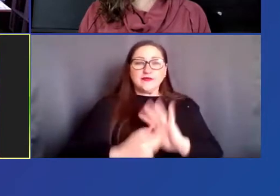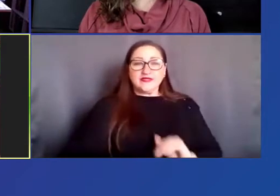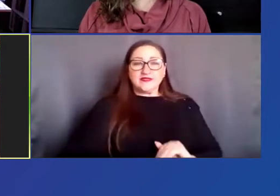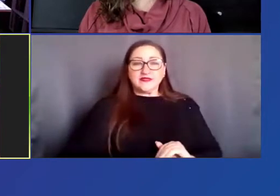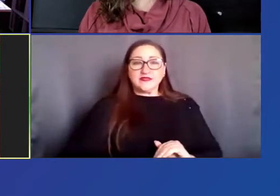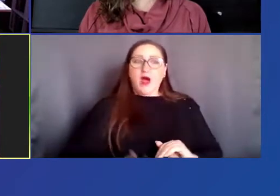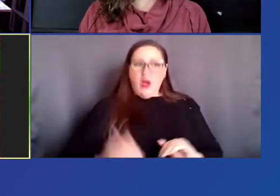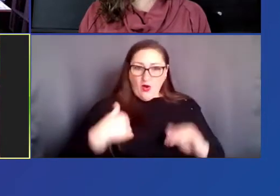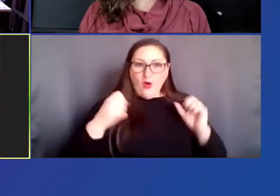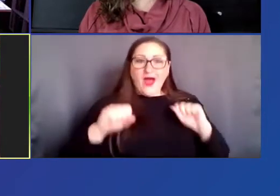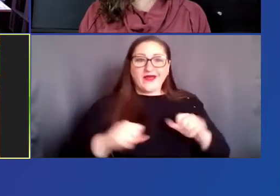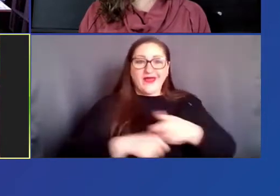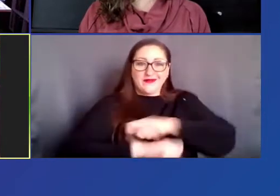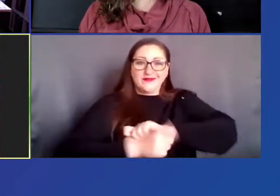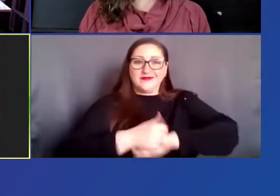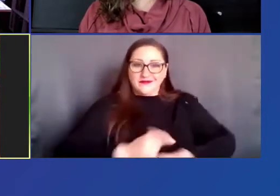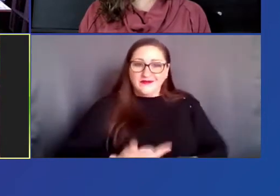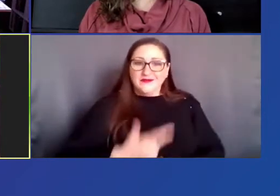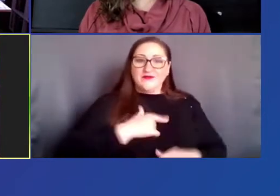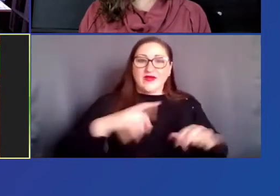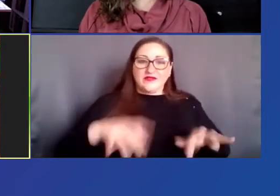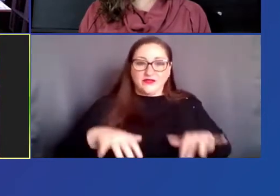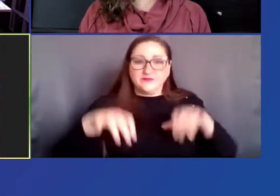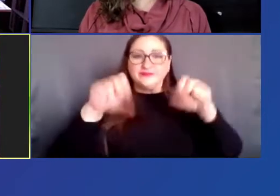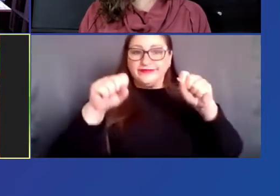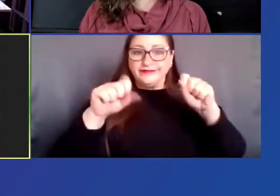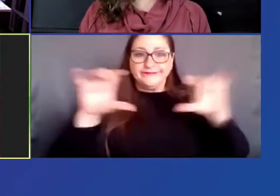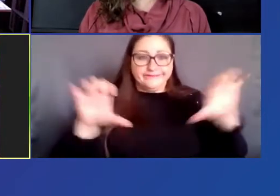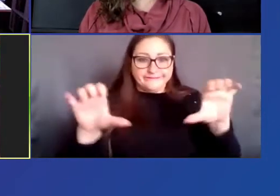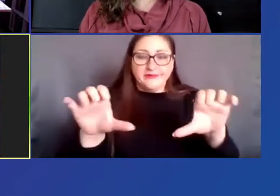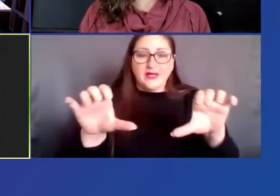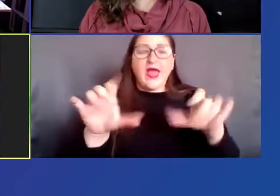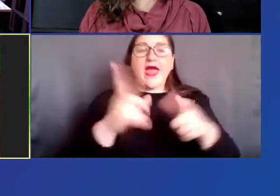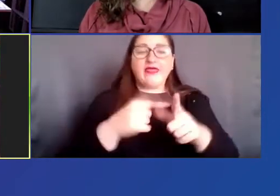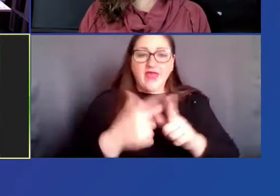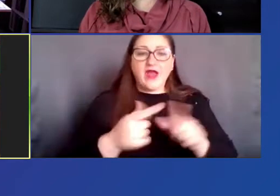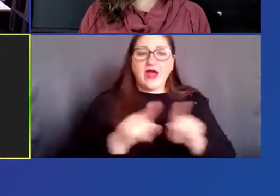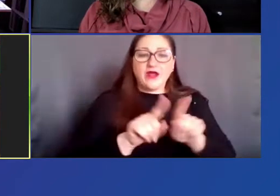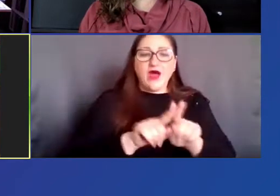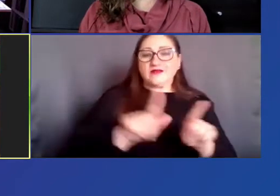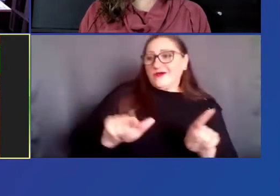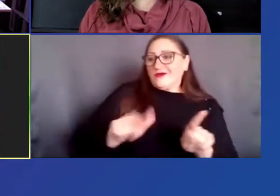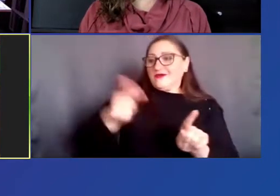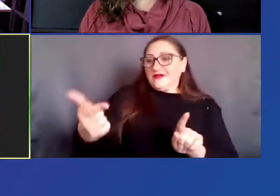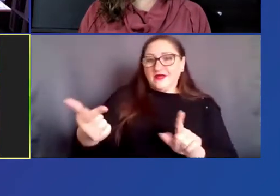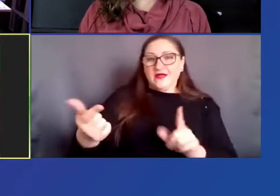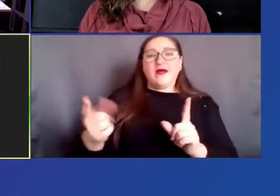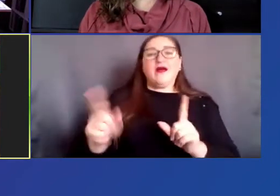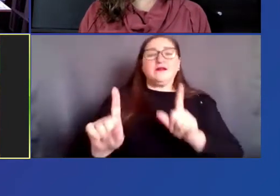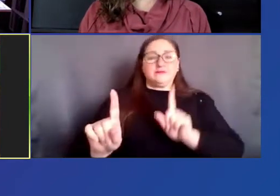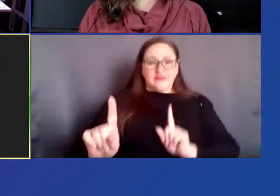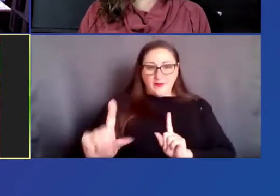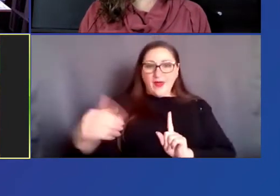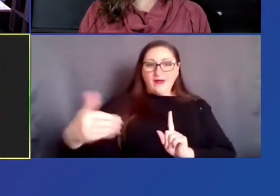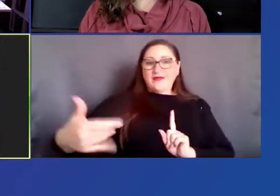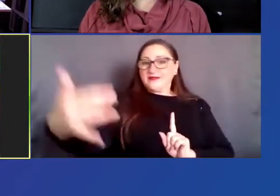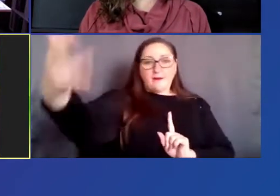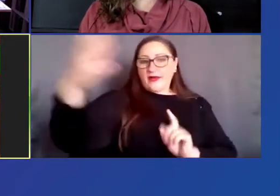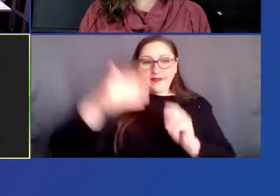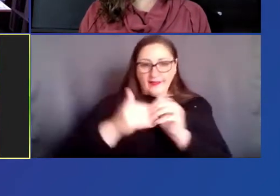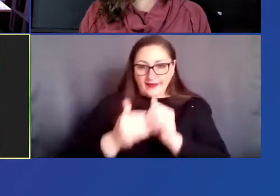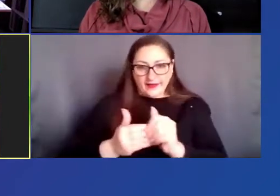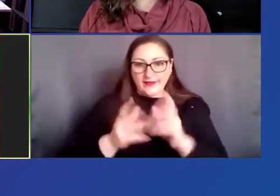others' brilliance in the process, and potential in the process, and not getting that